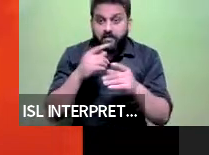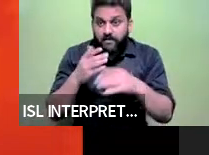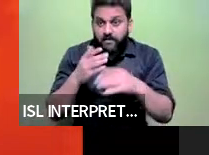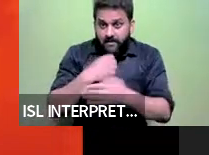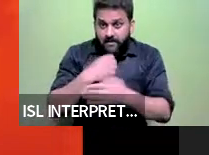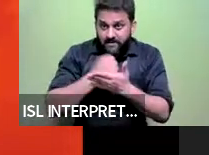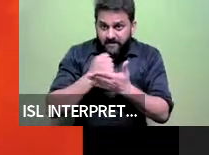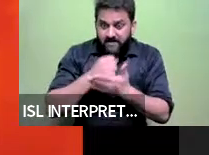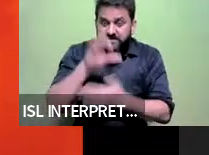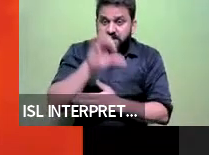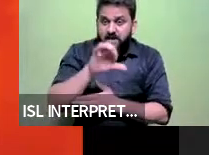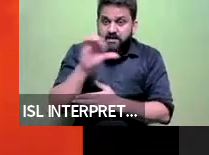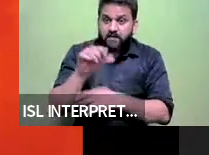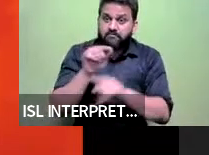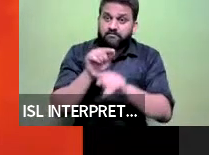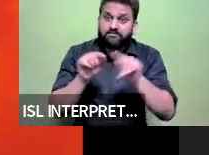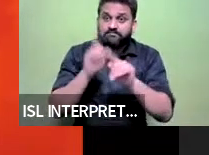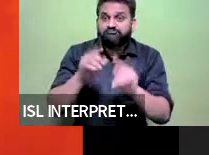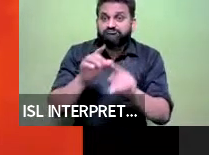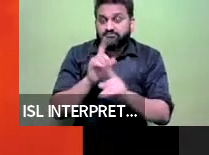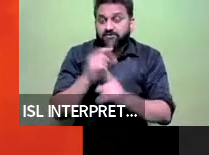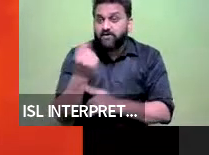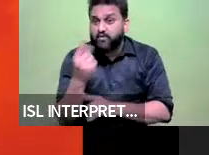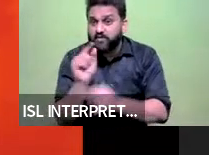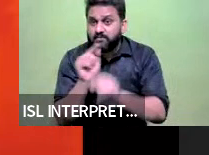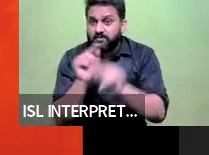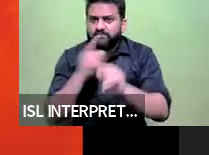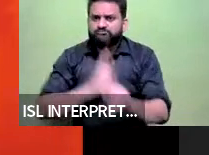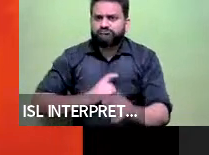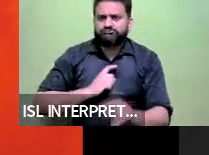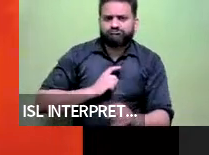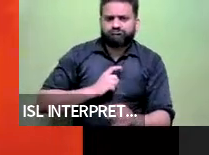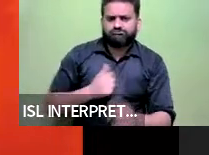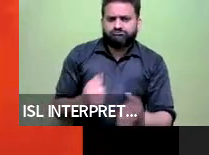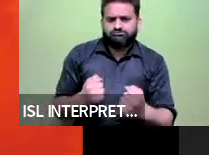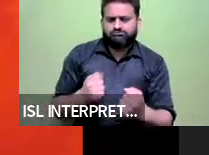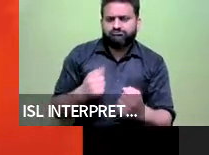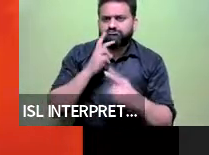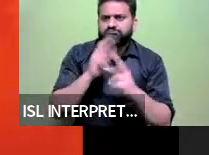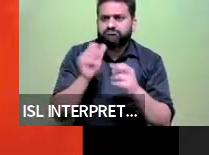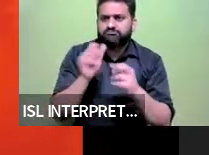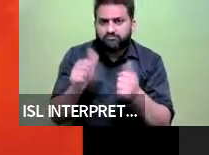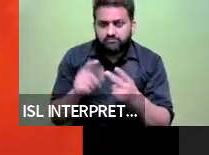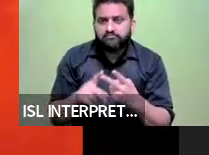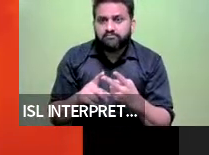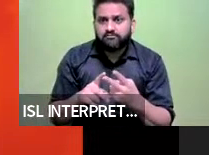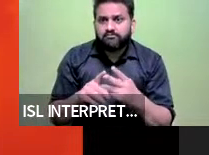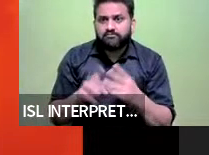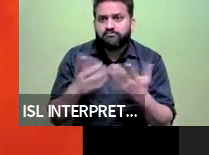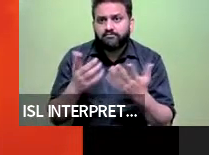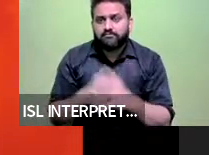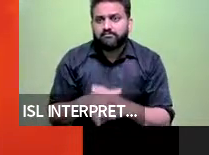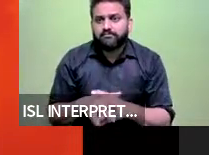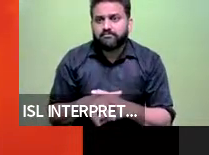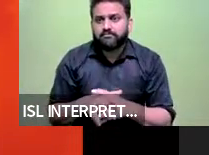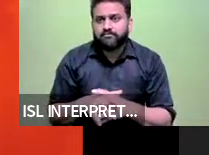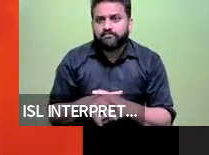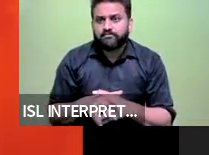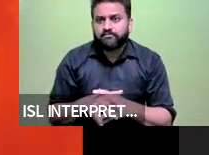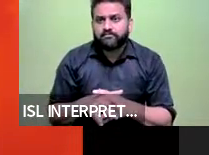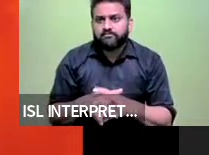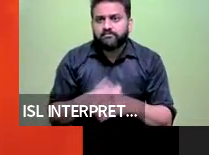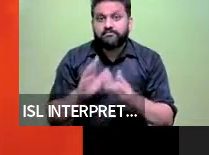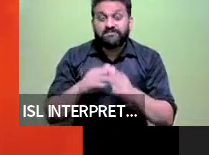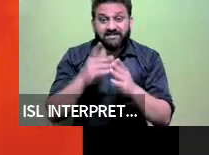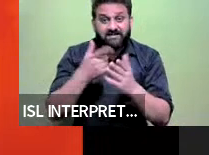90%, 99%. 1% of your gut feeling also you can use it, or any proportion you want. In